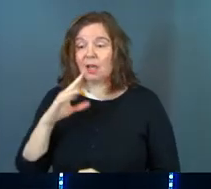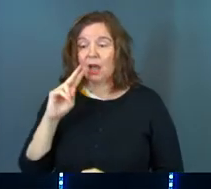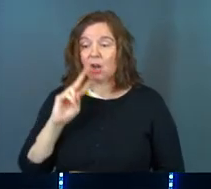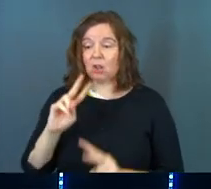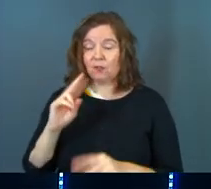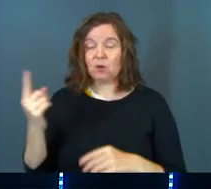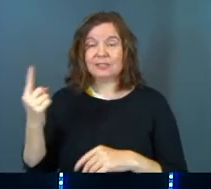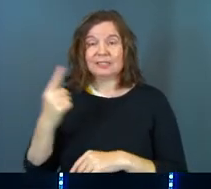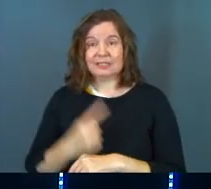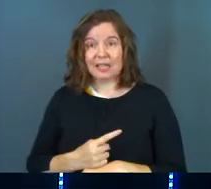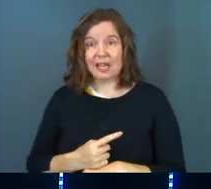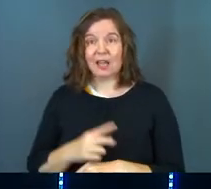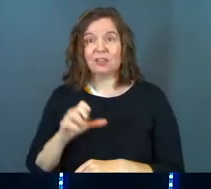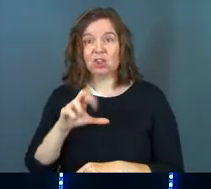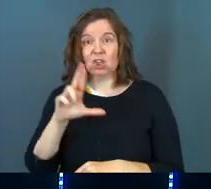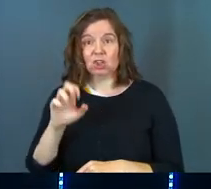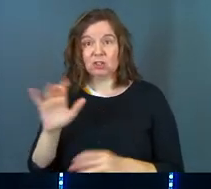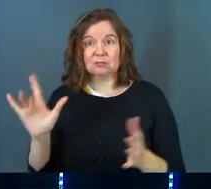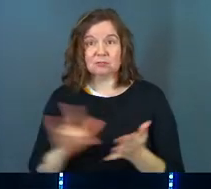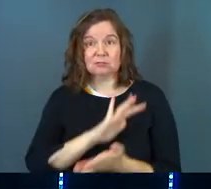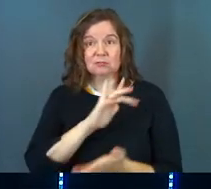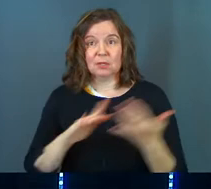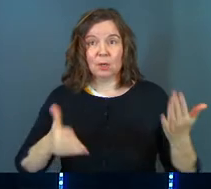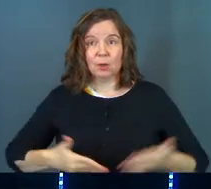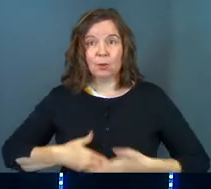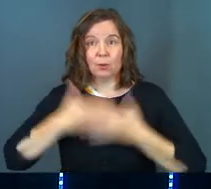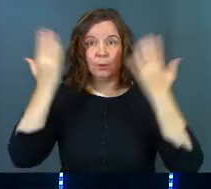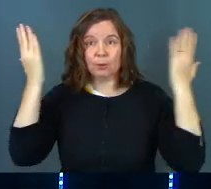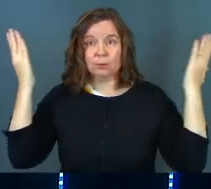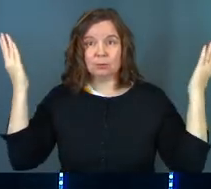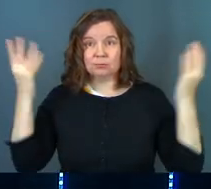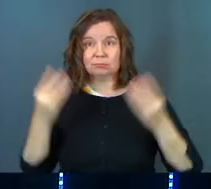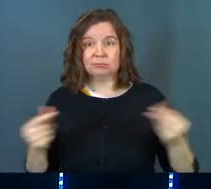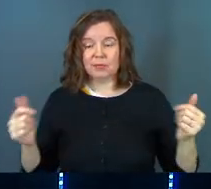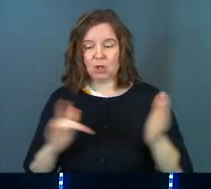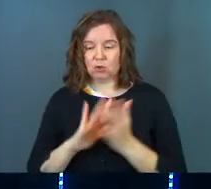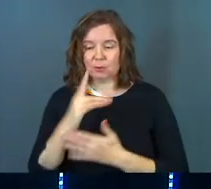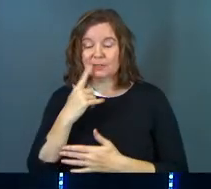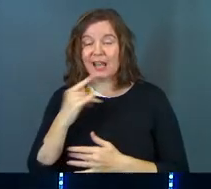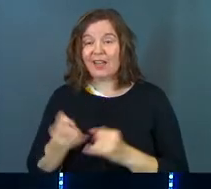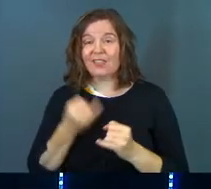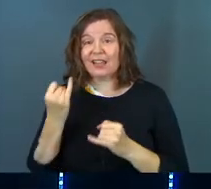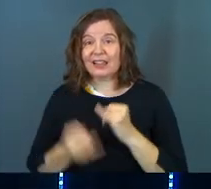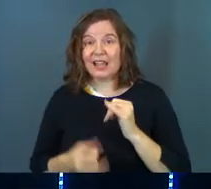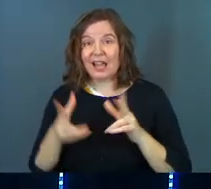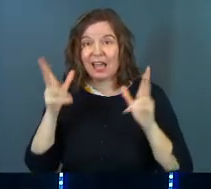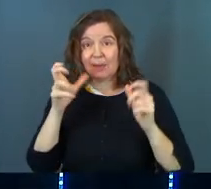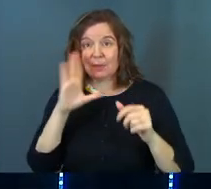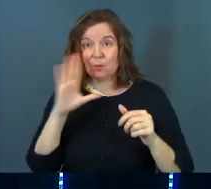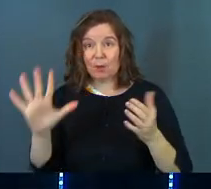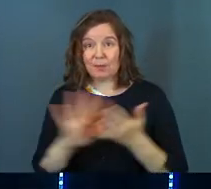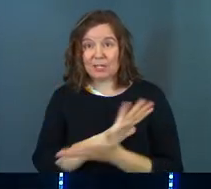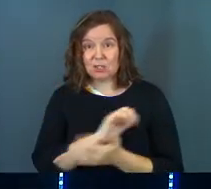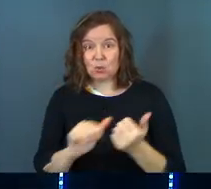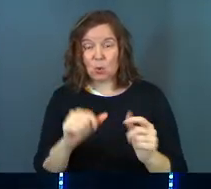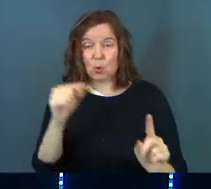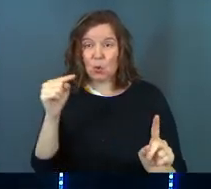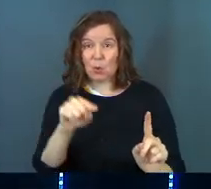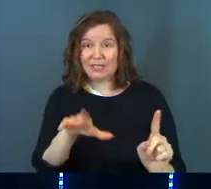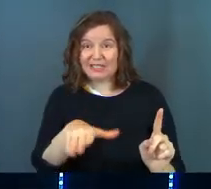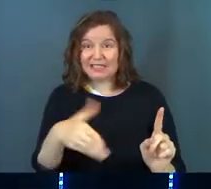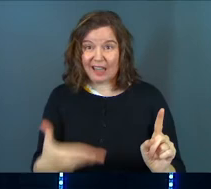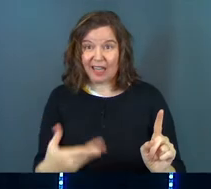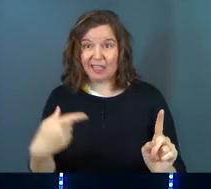God looks forward to the day that the curse is done. And the scripture says, and the last enemy that shall be destroyed